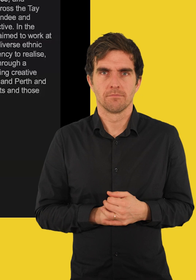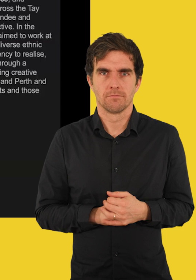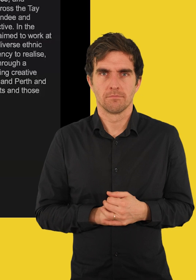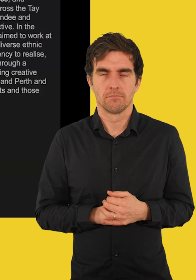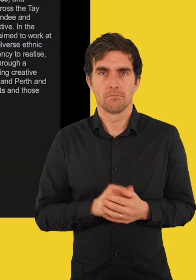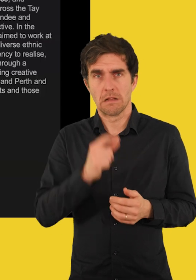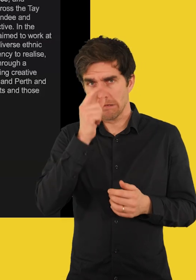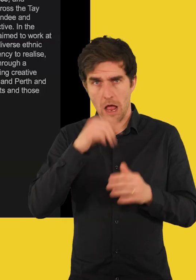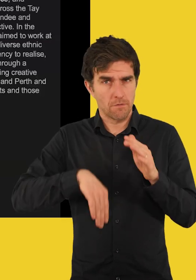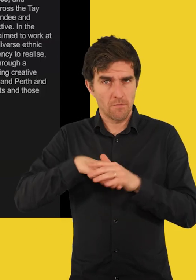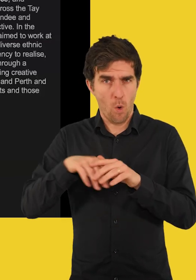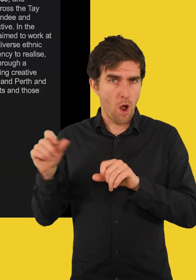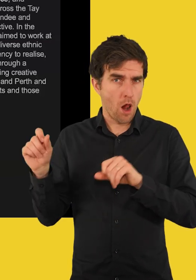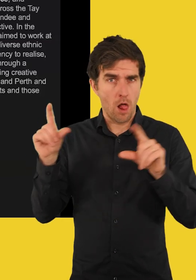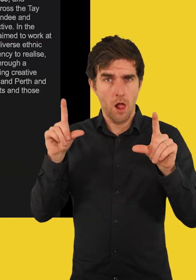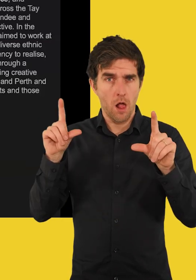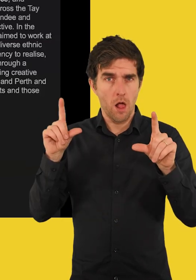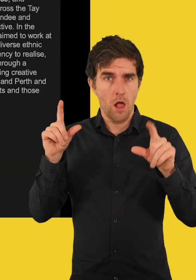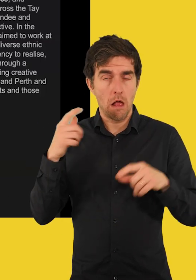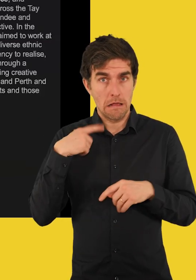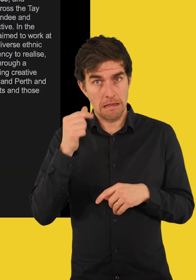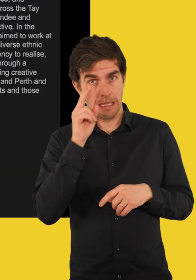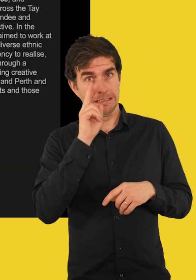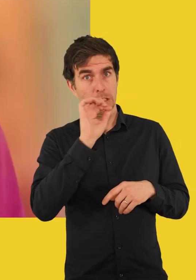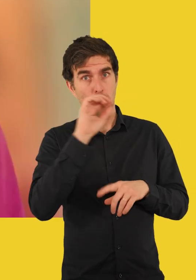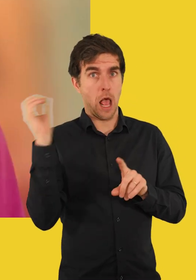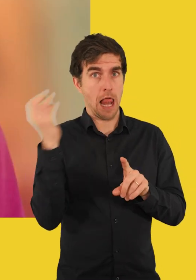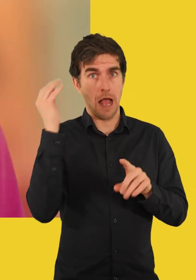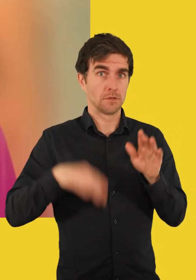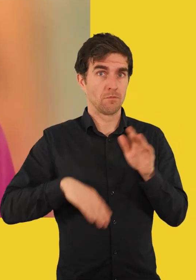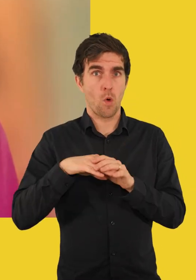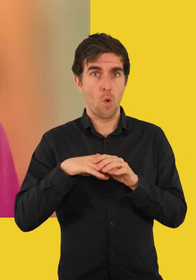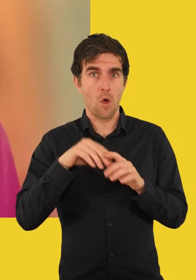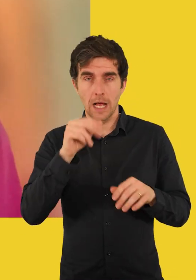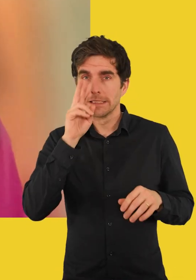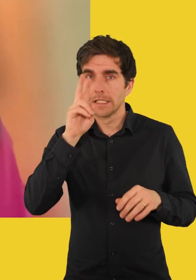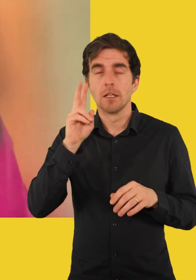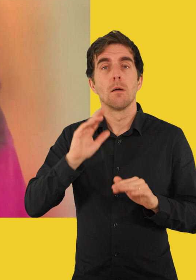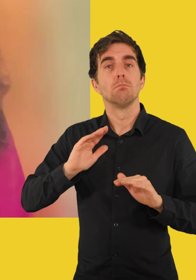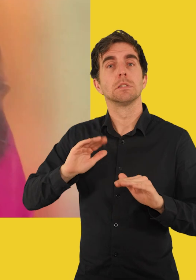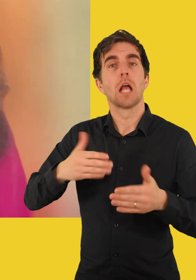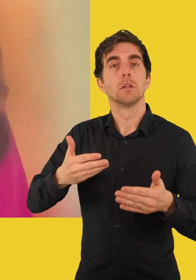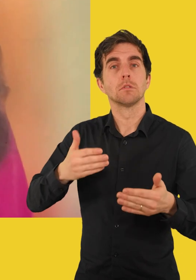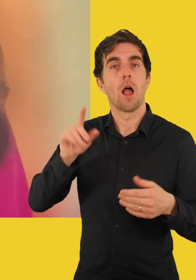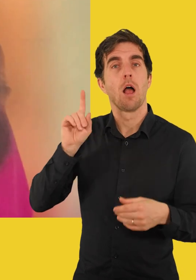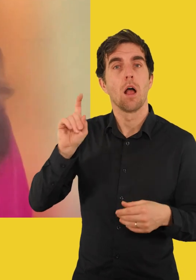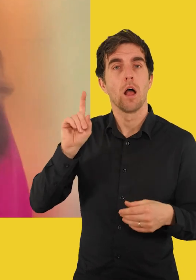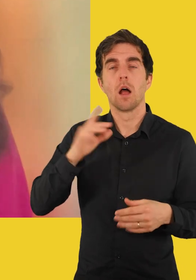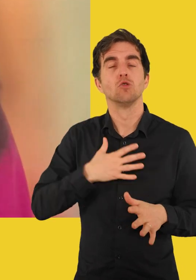Can you see the full screen? We can see your slides in full. We can see the presenter version. Sorry,